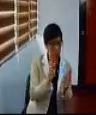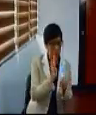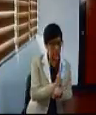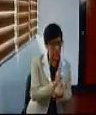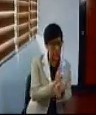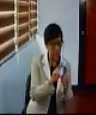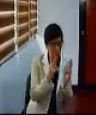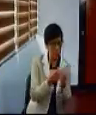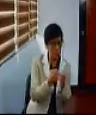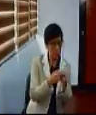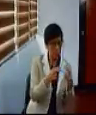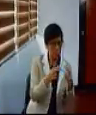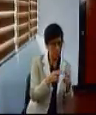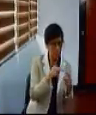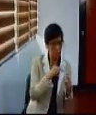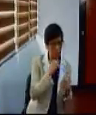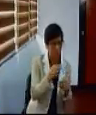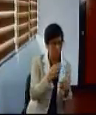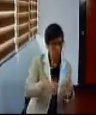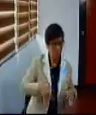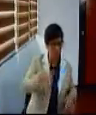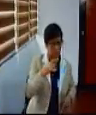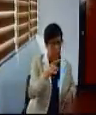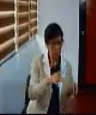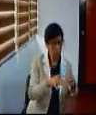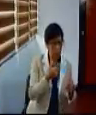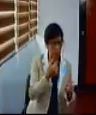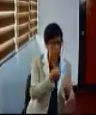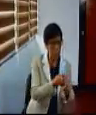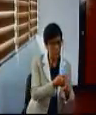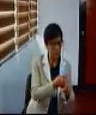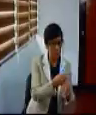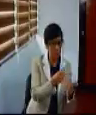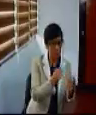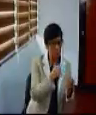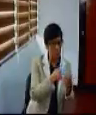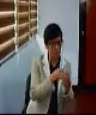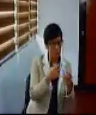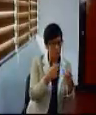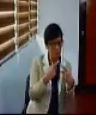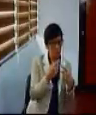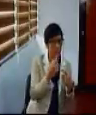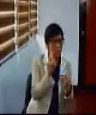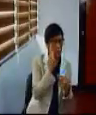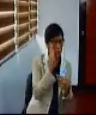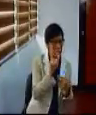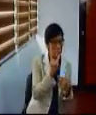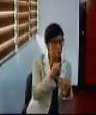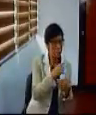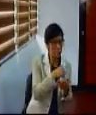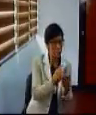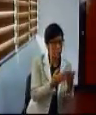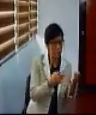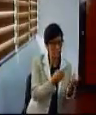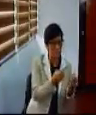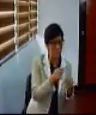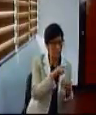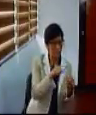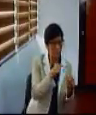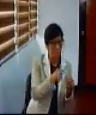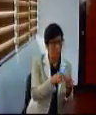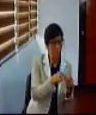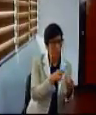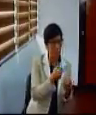they do not contribute to those impacts. Does it have, as you earlier said, something to do with the supply chain?